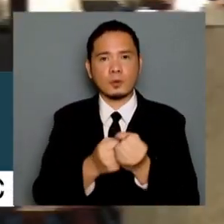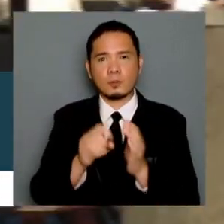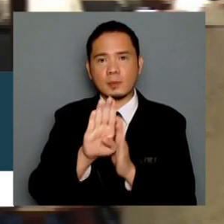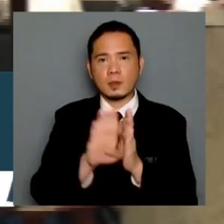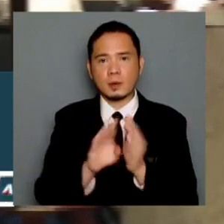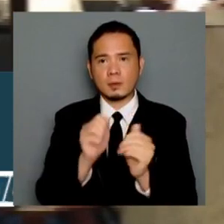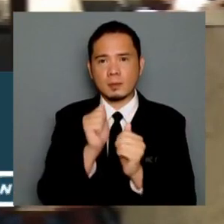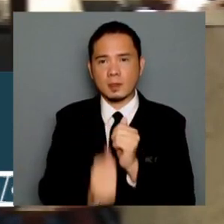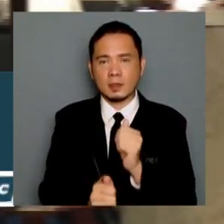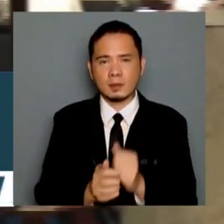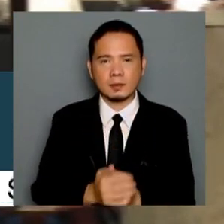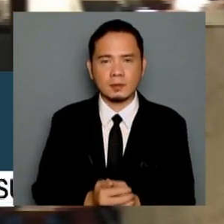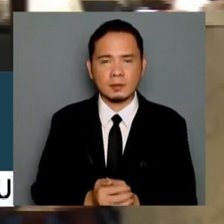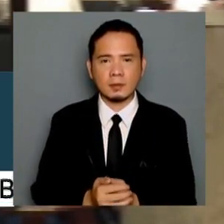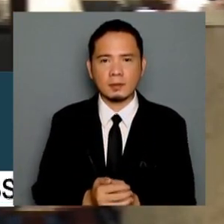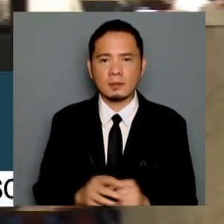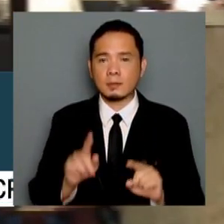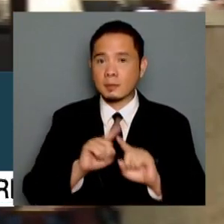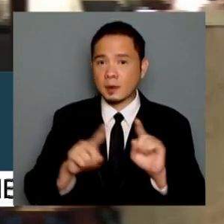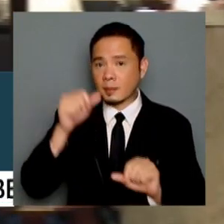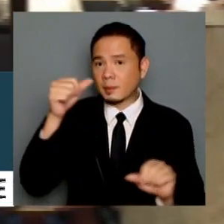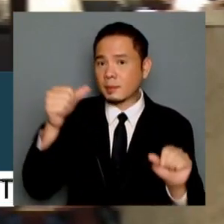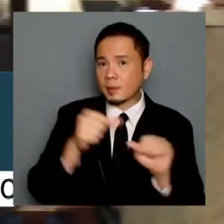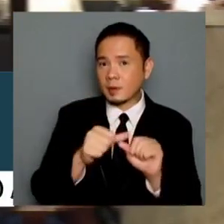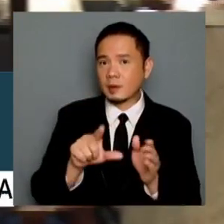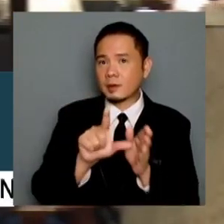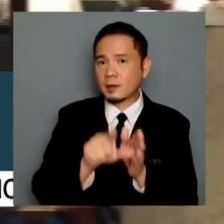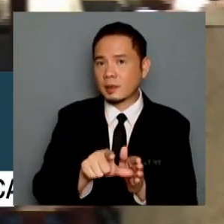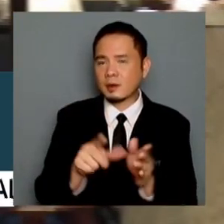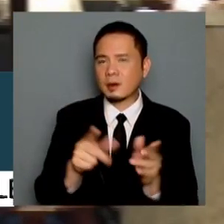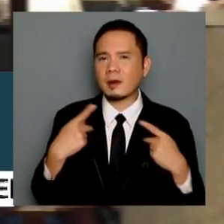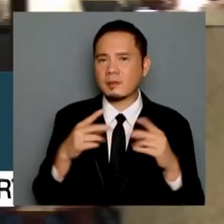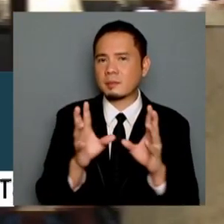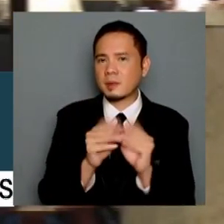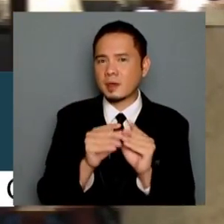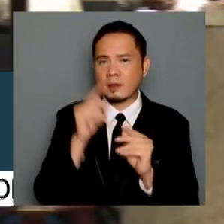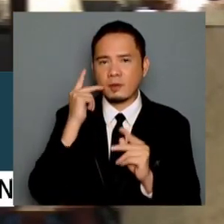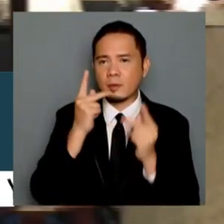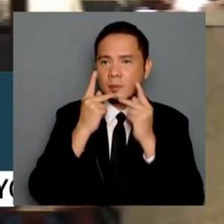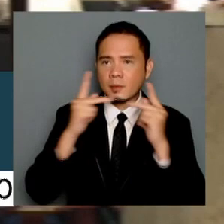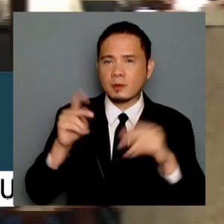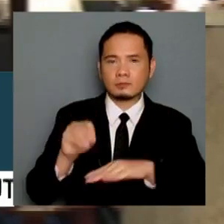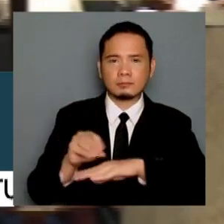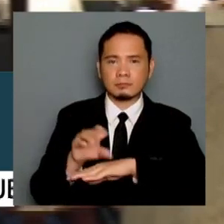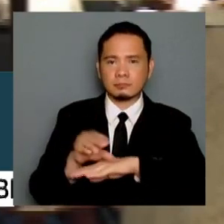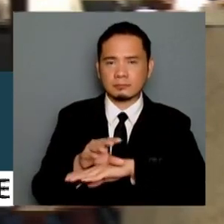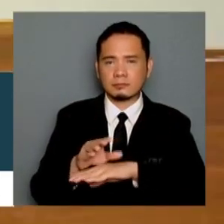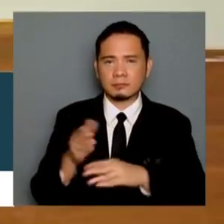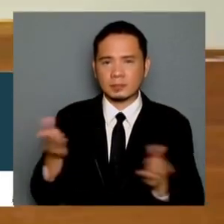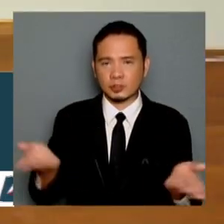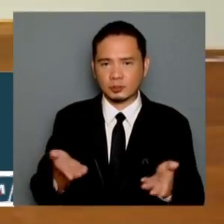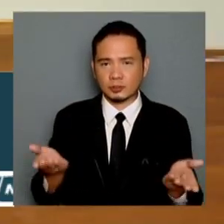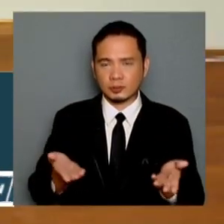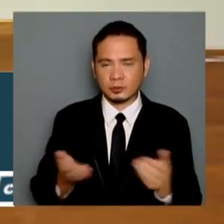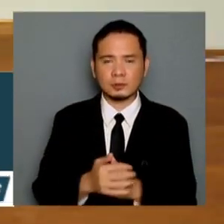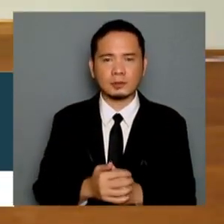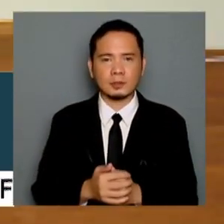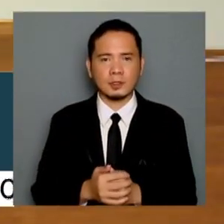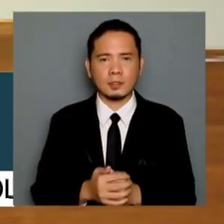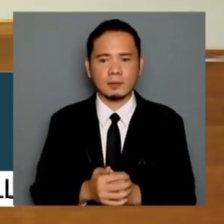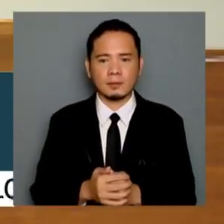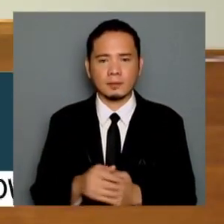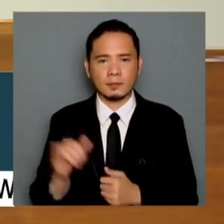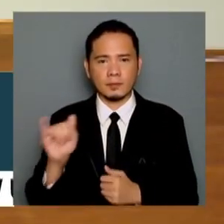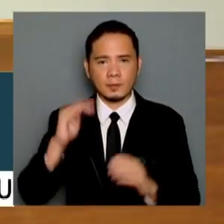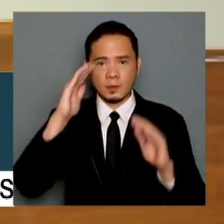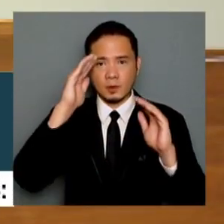expected to undergo public consultation later in the day here at the House of Representatives. They are also hoping that the House at